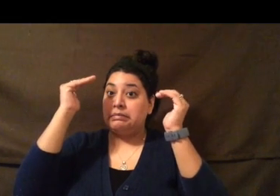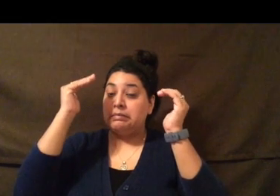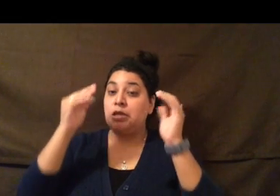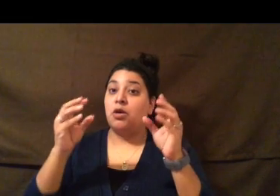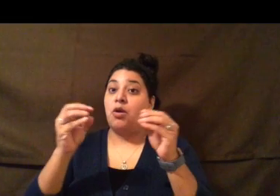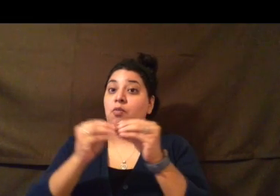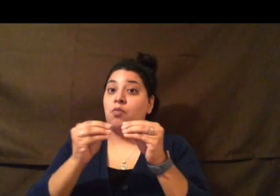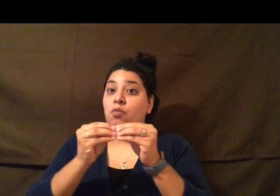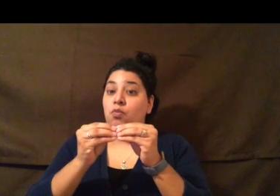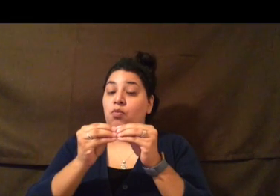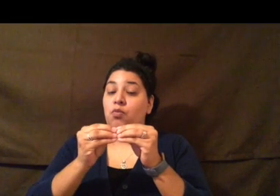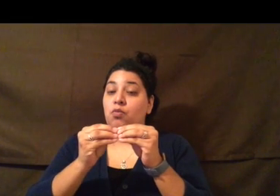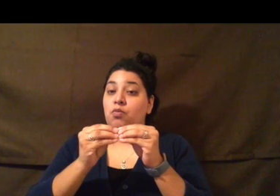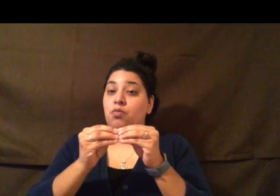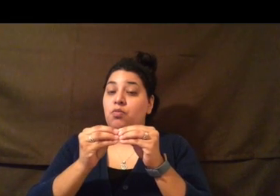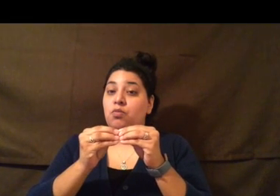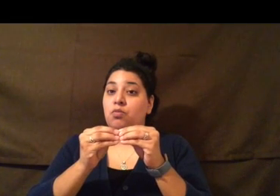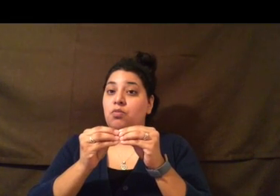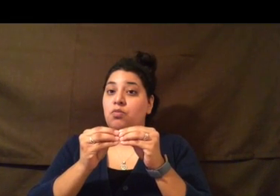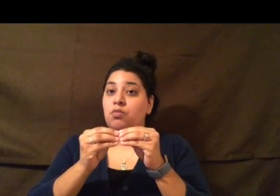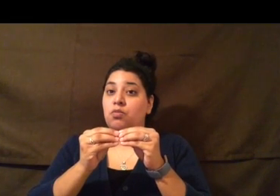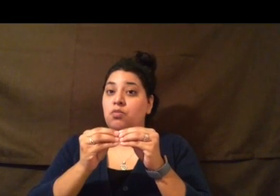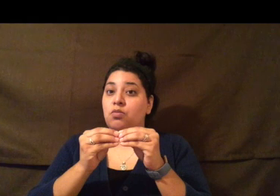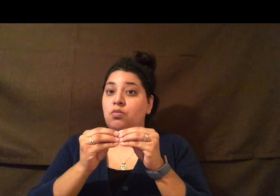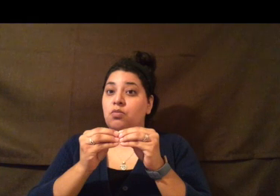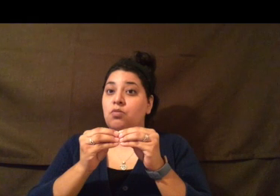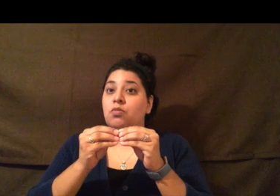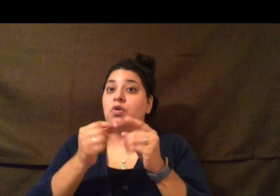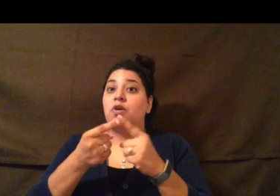expect more